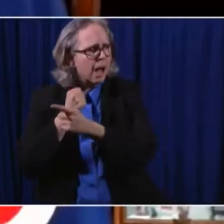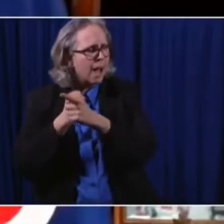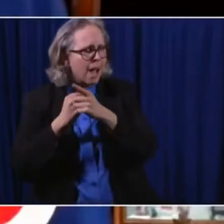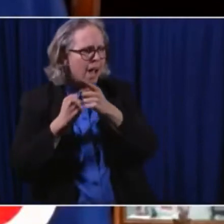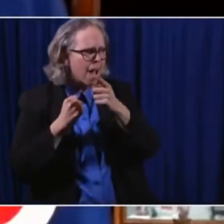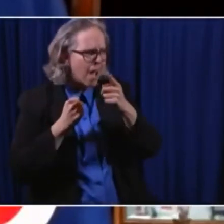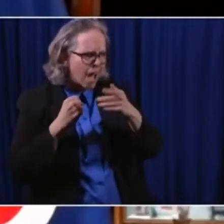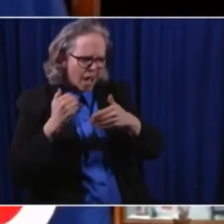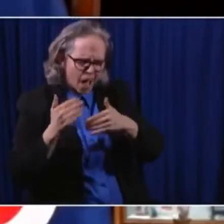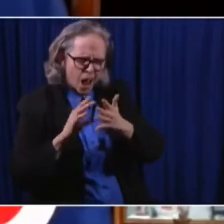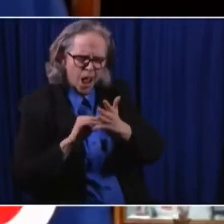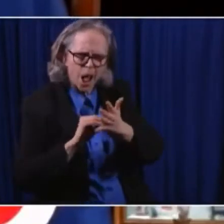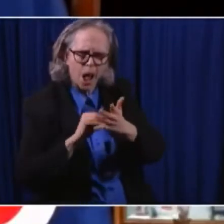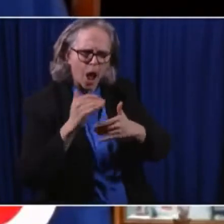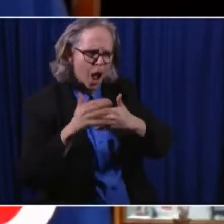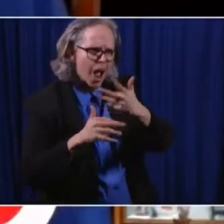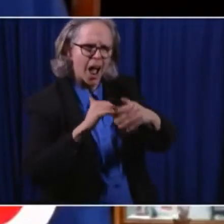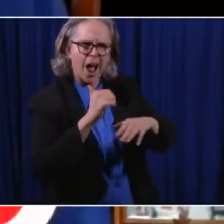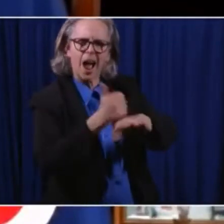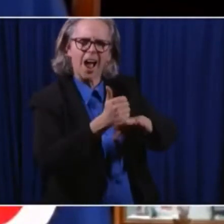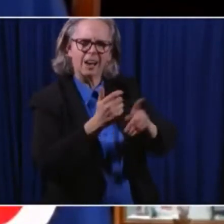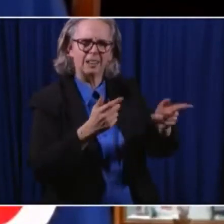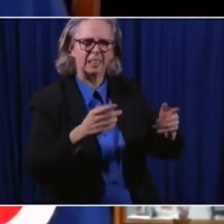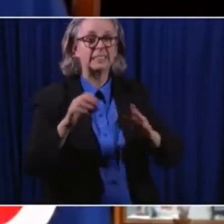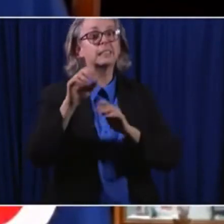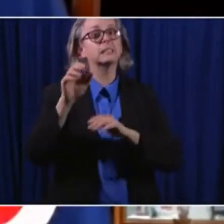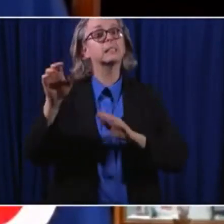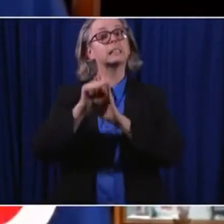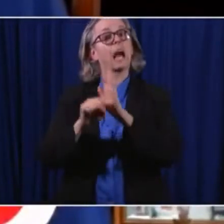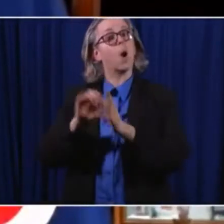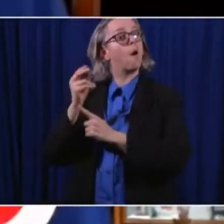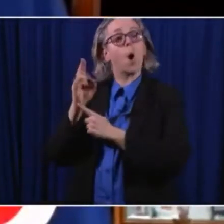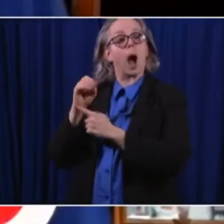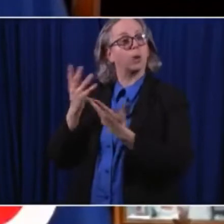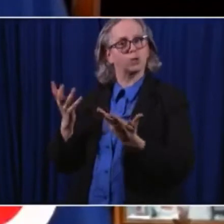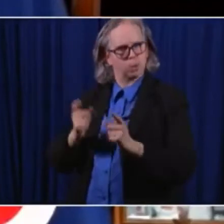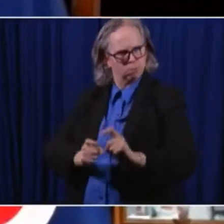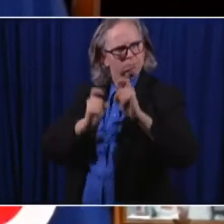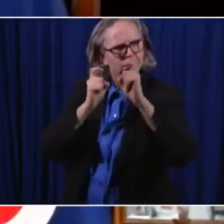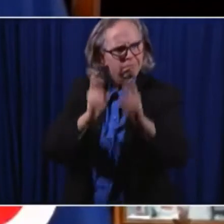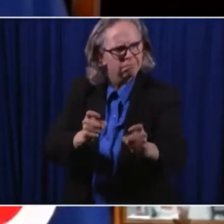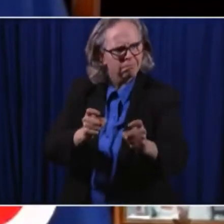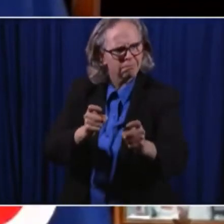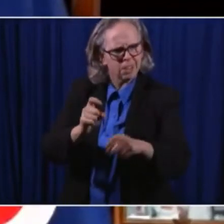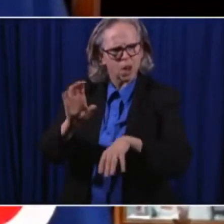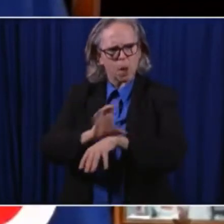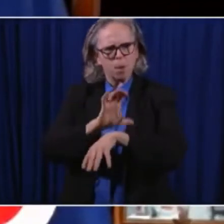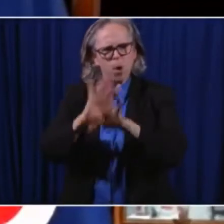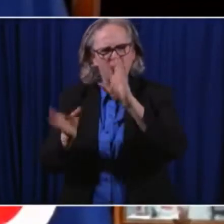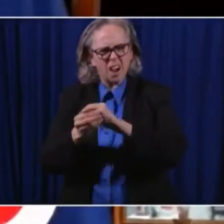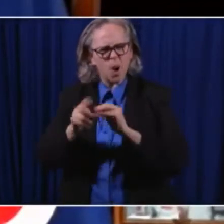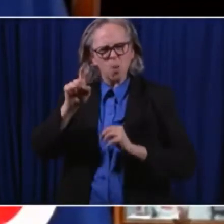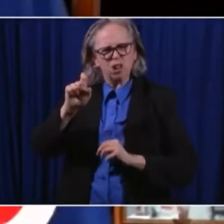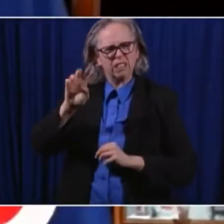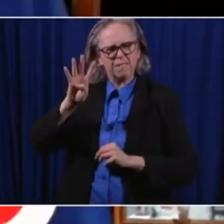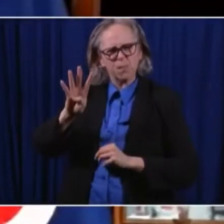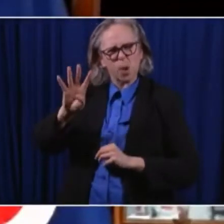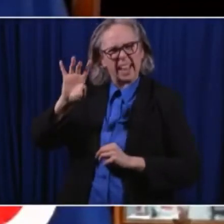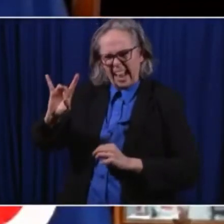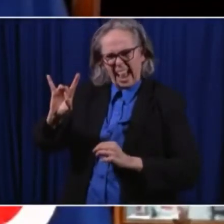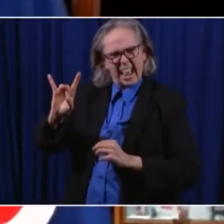people need. And the state of Ohio donated 148 computers to PCs for People last week. We were